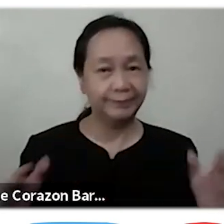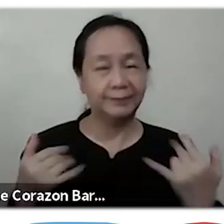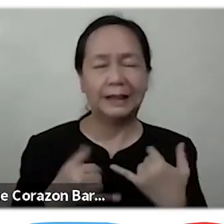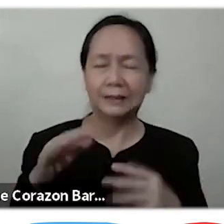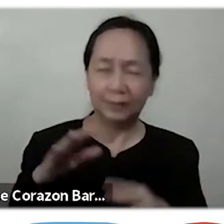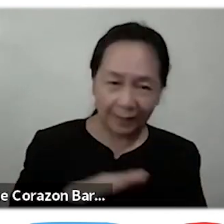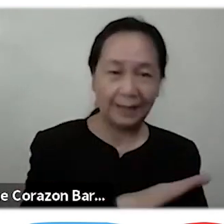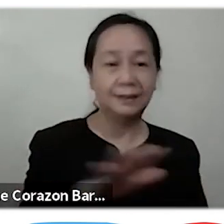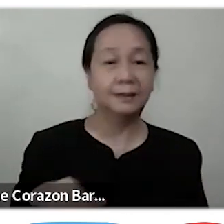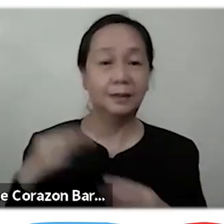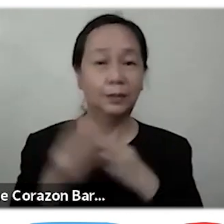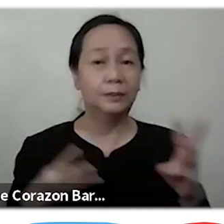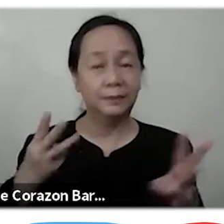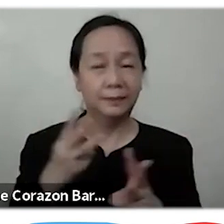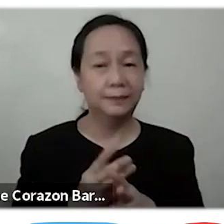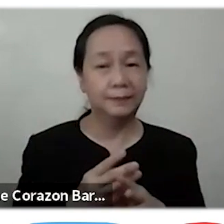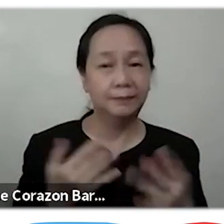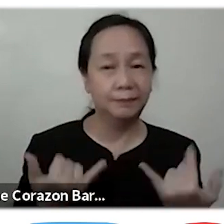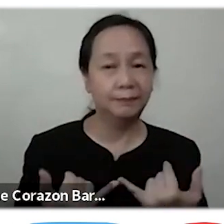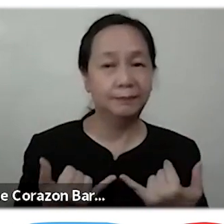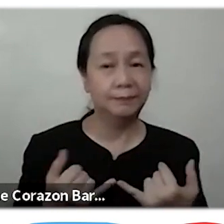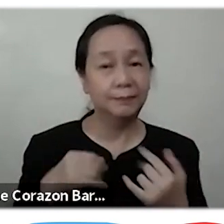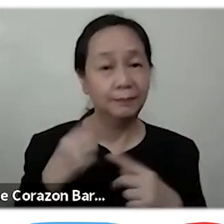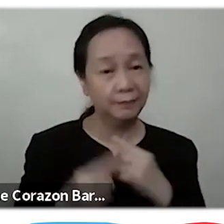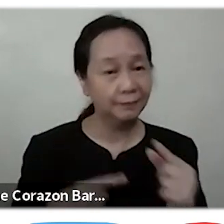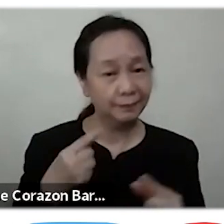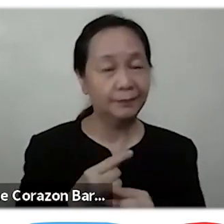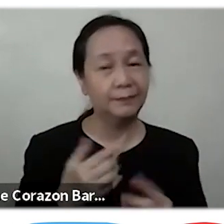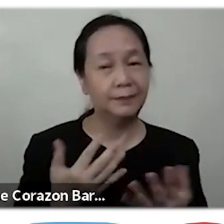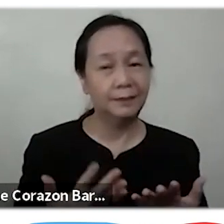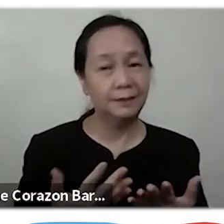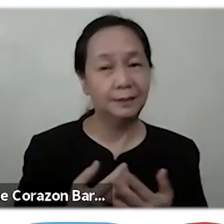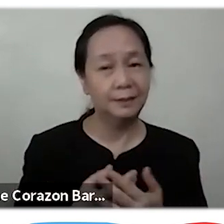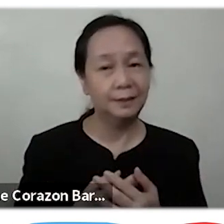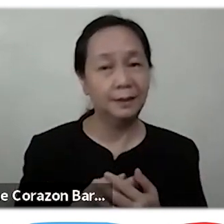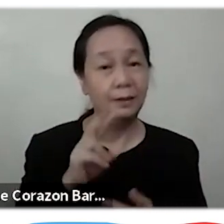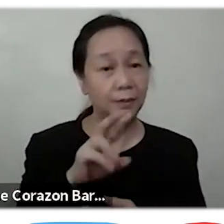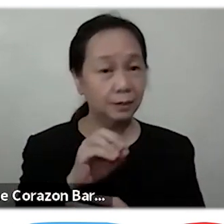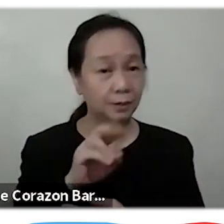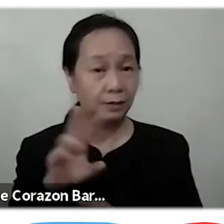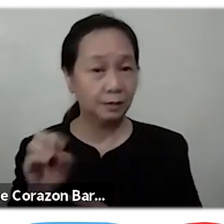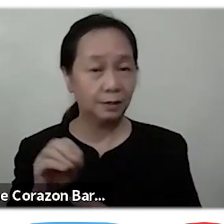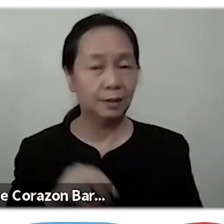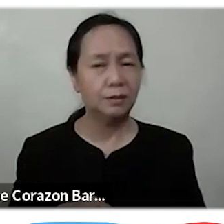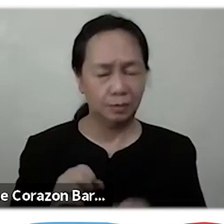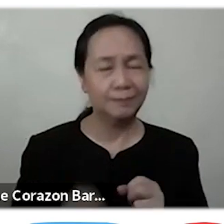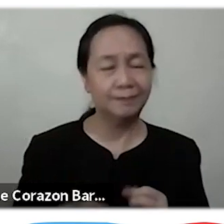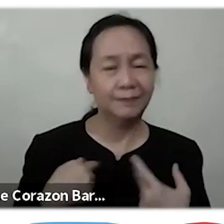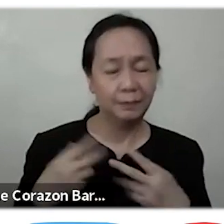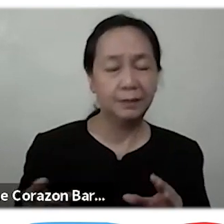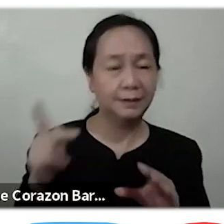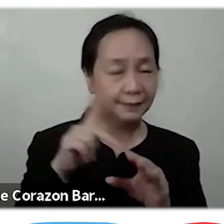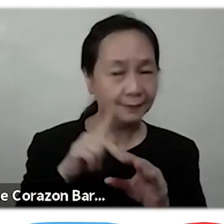world, launched a global survey in spring 2020. So I